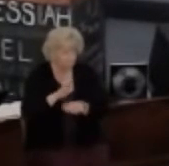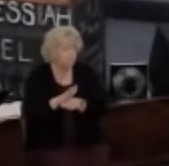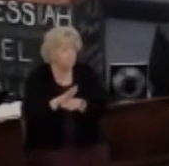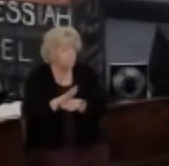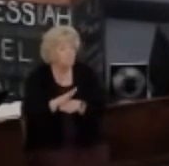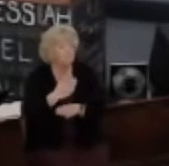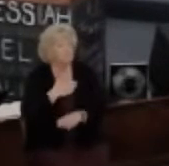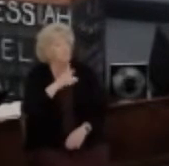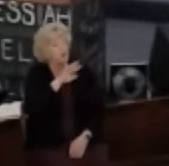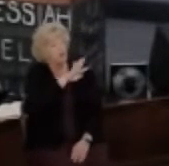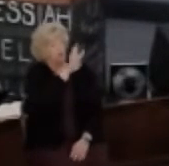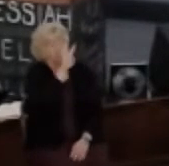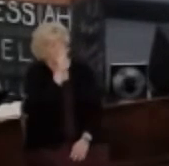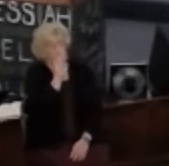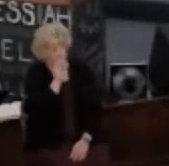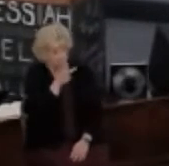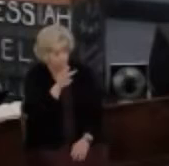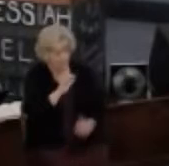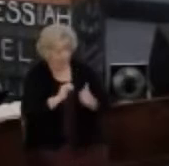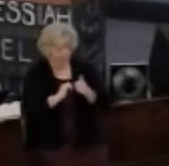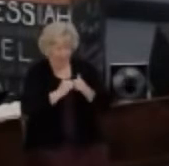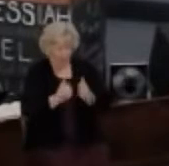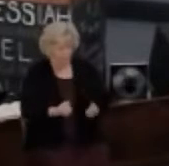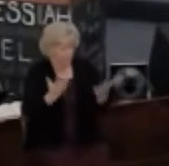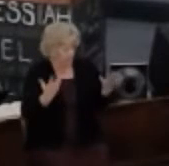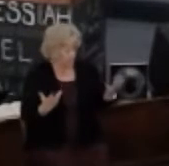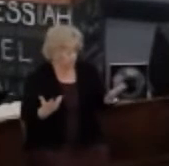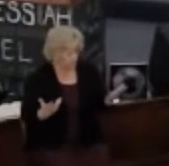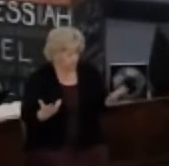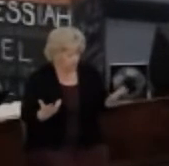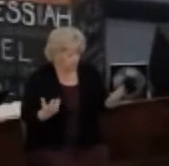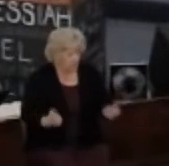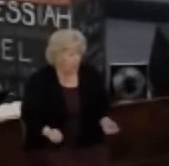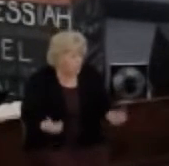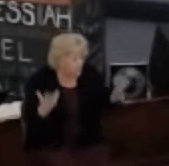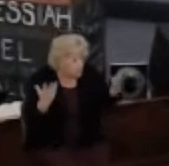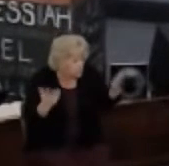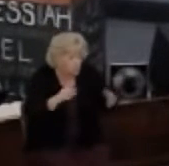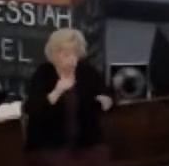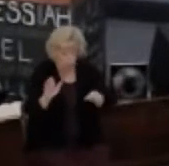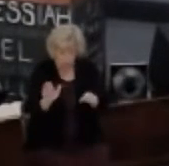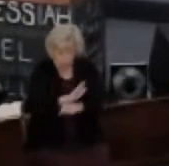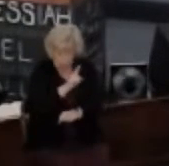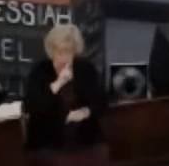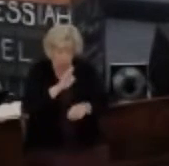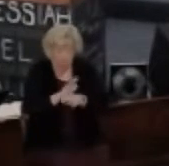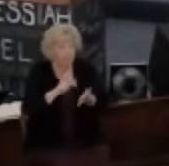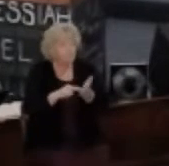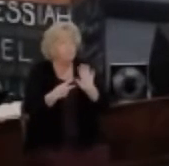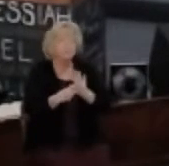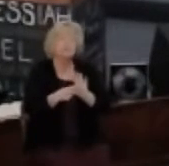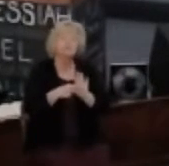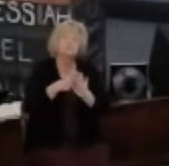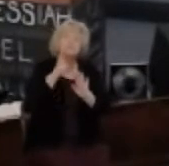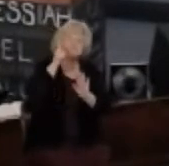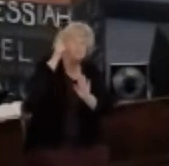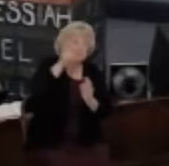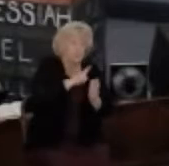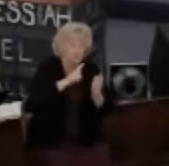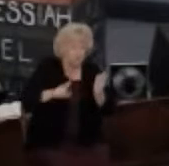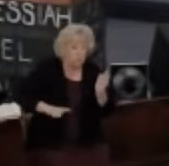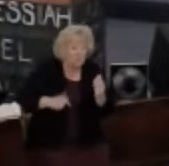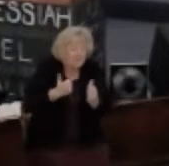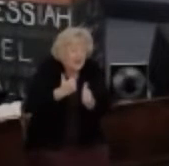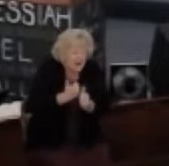my question is, how committed is that? I mean, total commitment means that Jesus Christ is Lord in every area of our